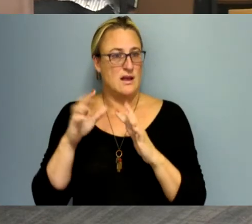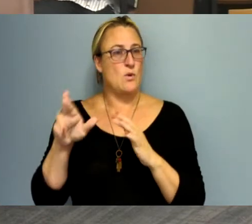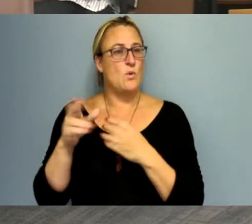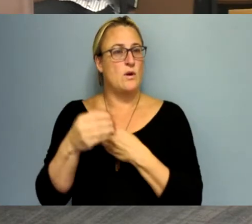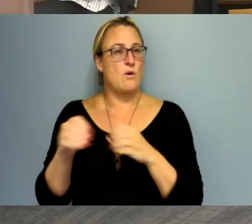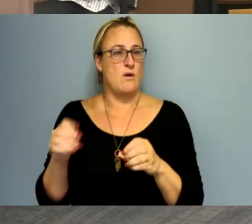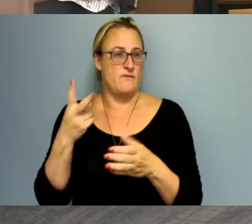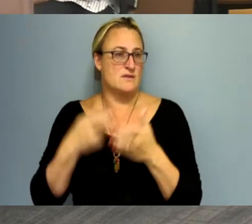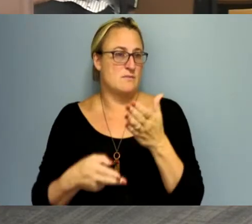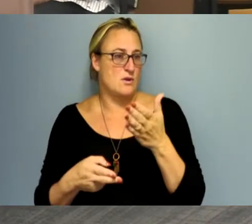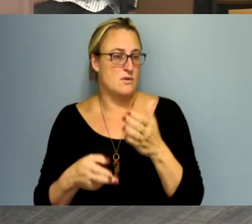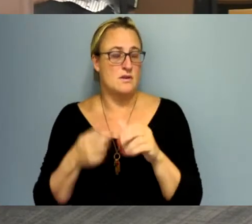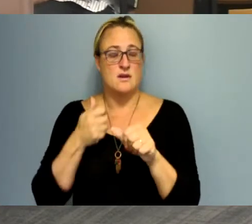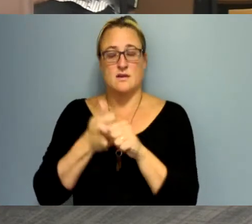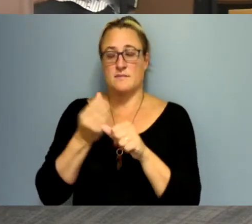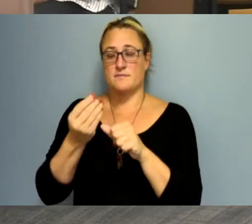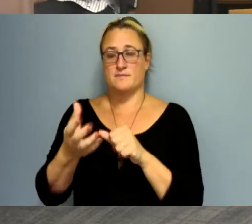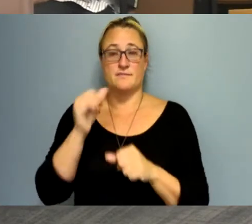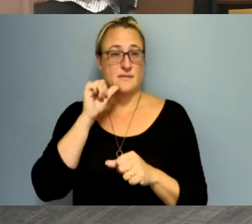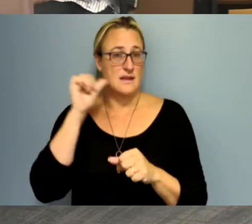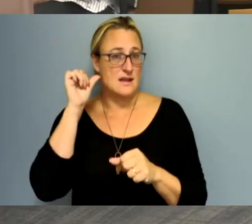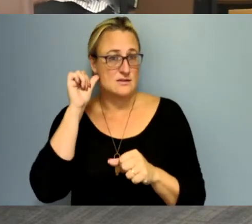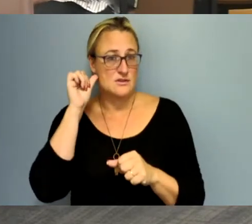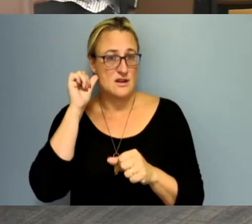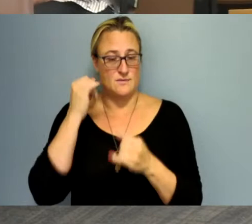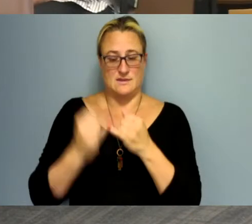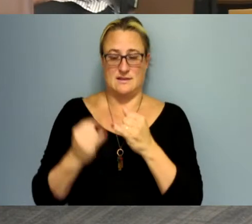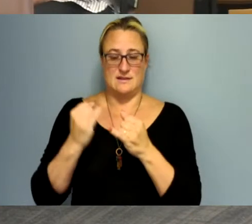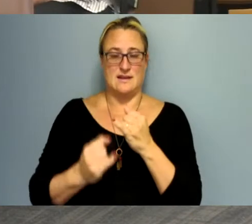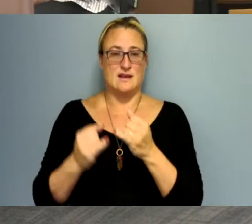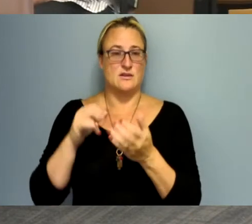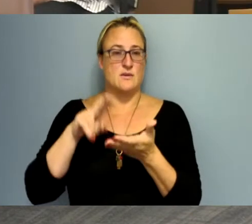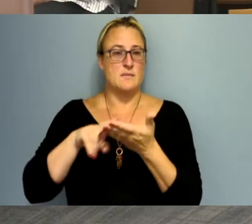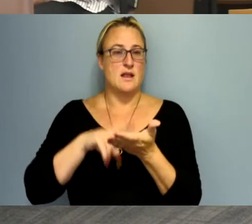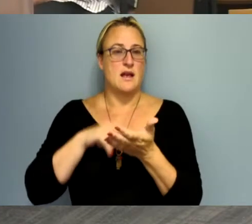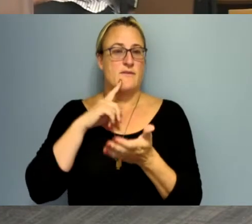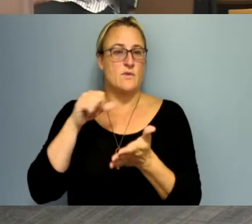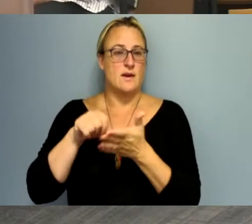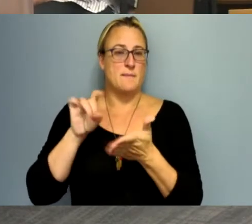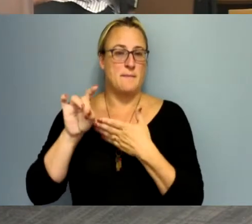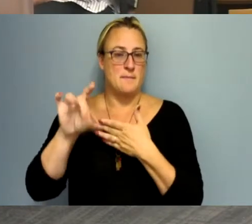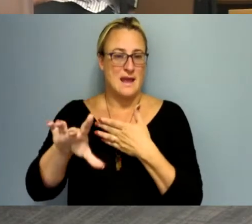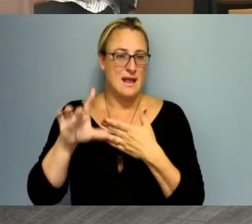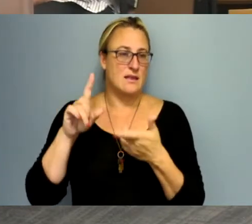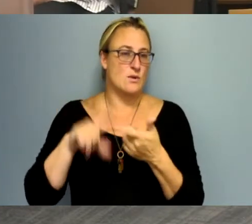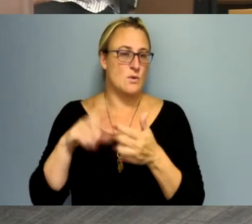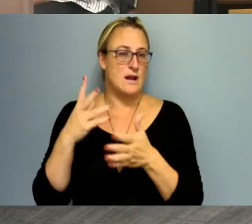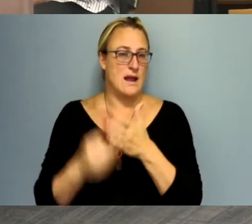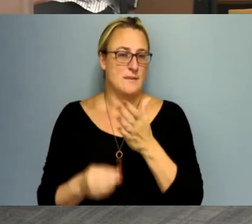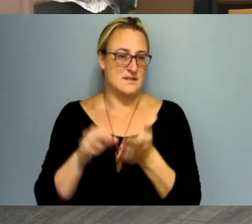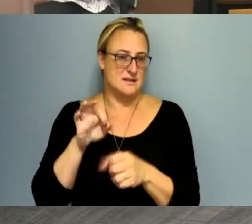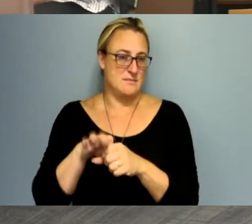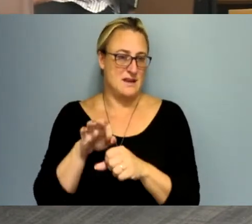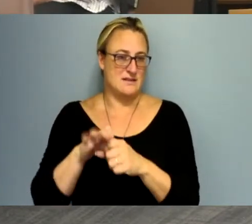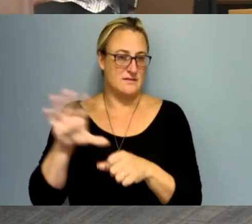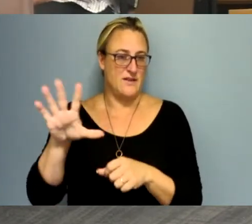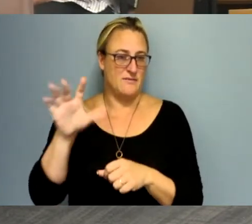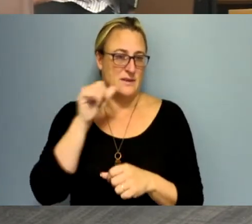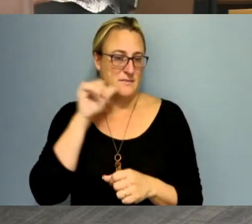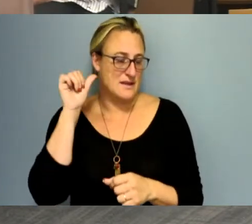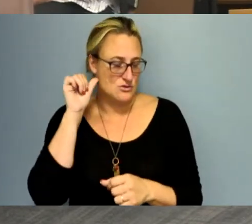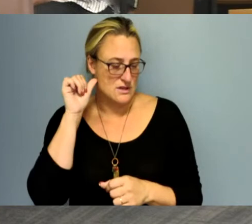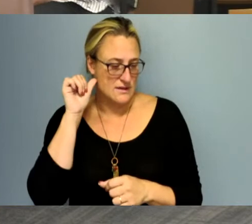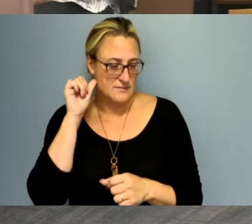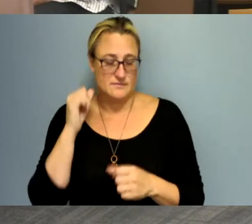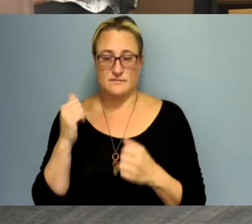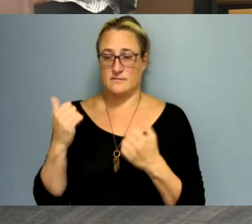Couple updates. Yesterday was the deadline to apply for absentee and mail-in ballots by 5 p.m. yesterday. As of this